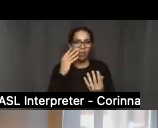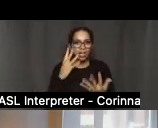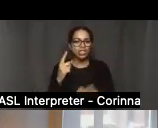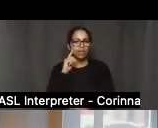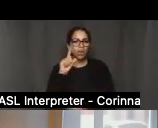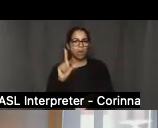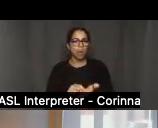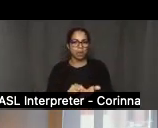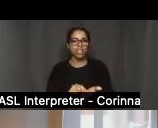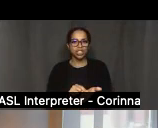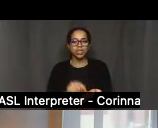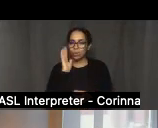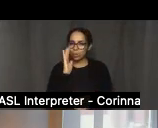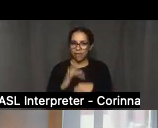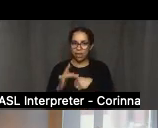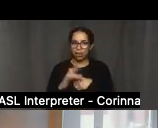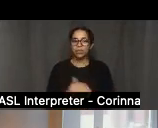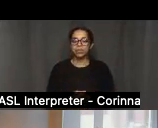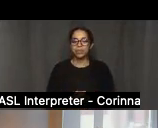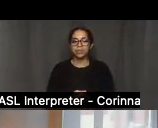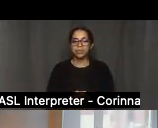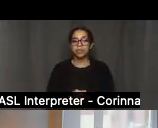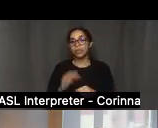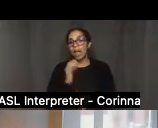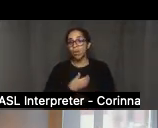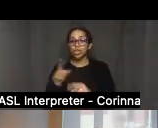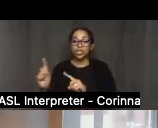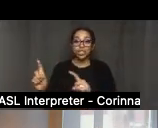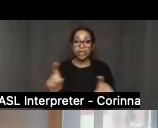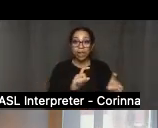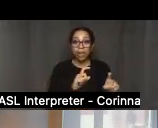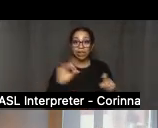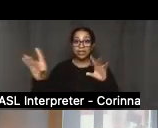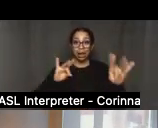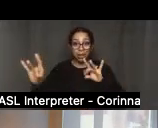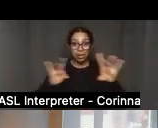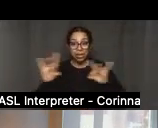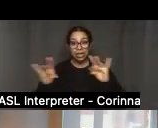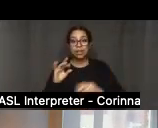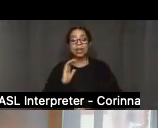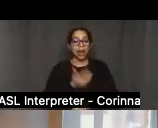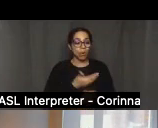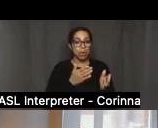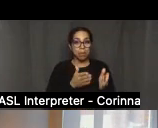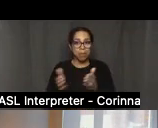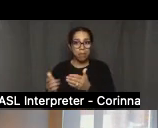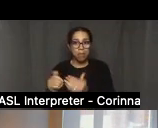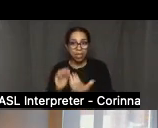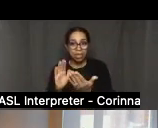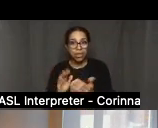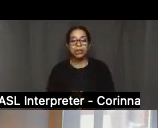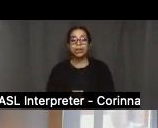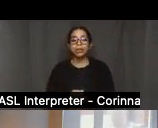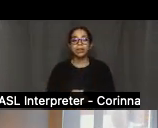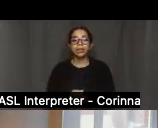well as different things about our survey sampling and methodology that you can find. And in addition to all of this data, we